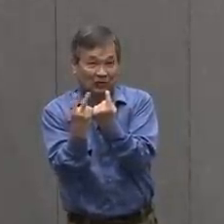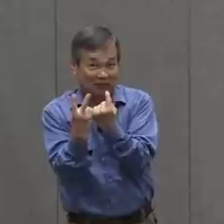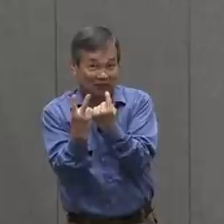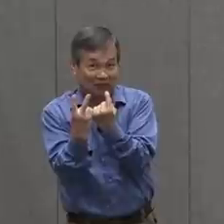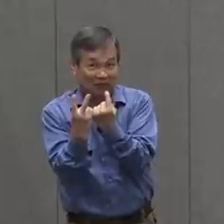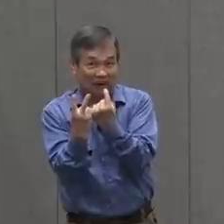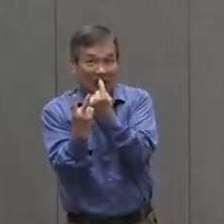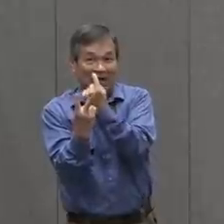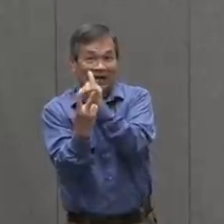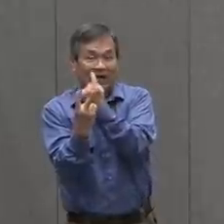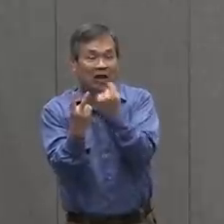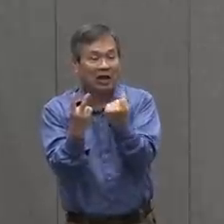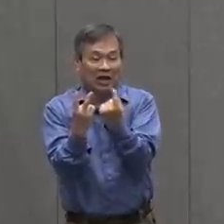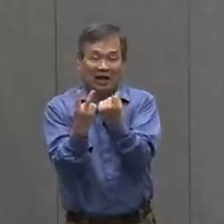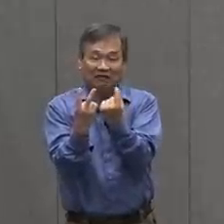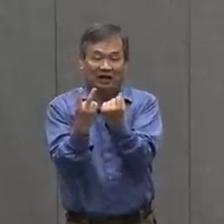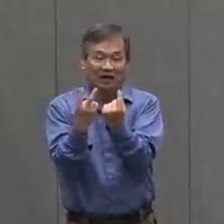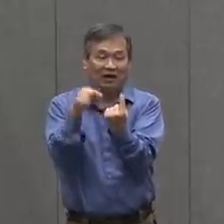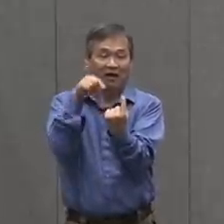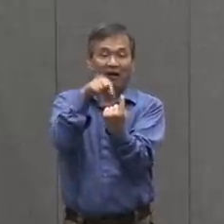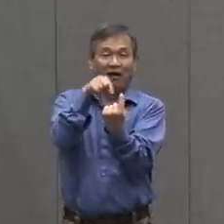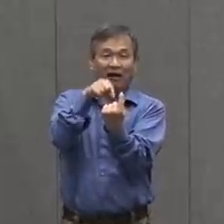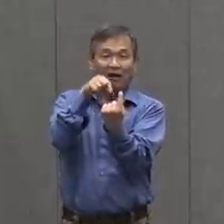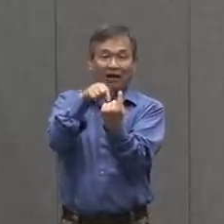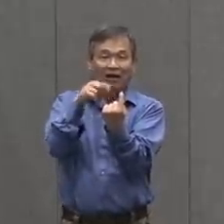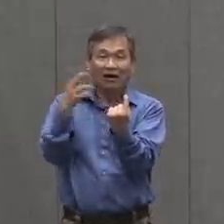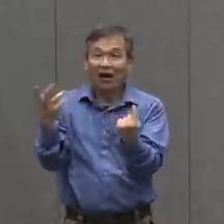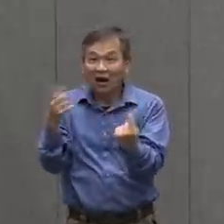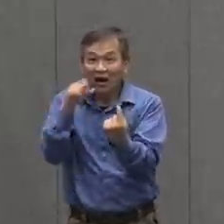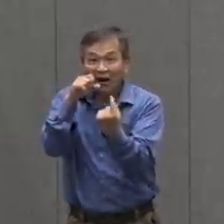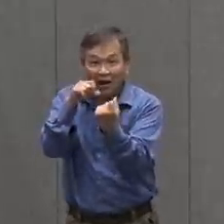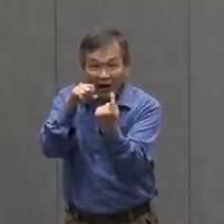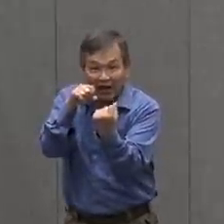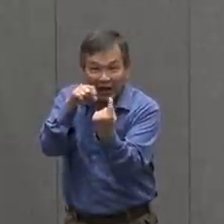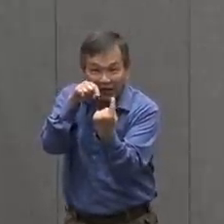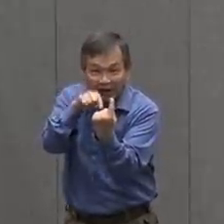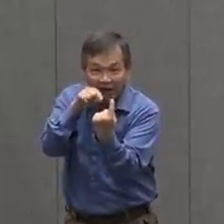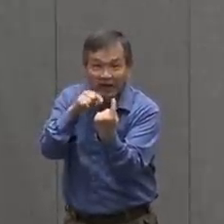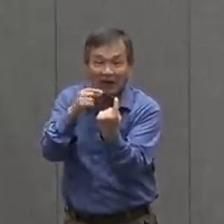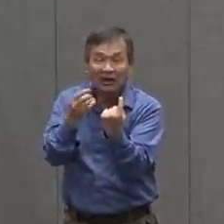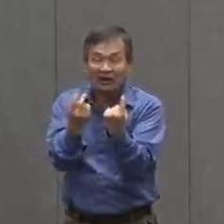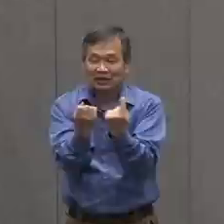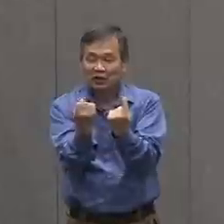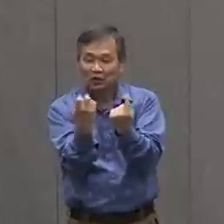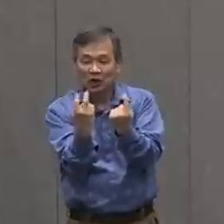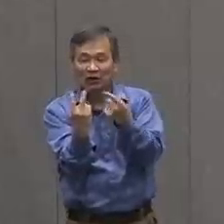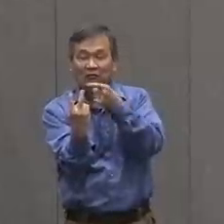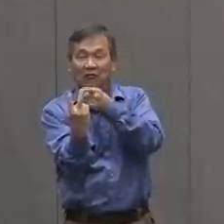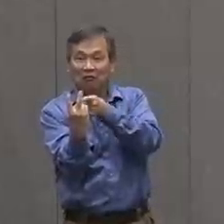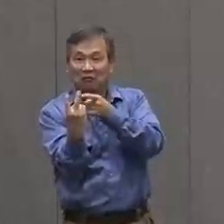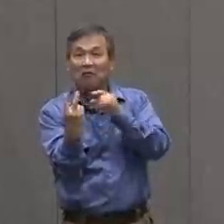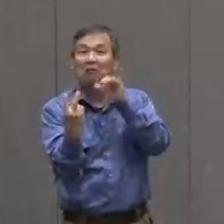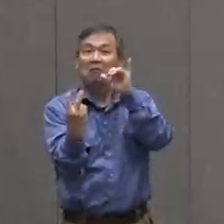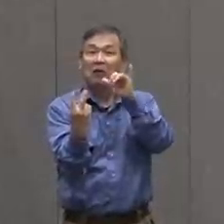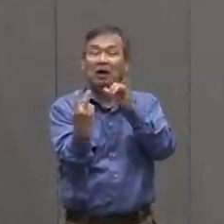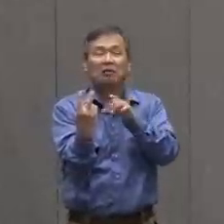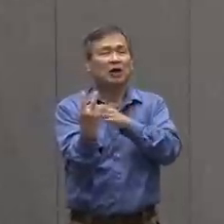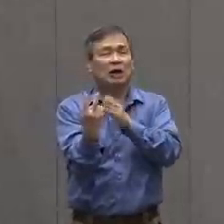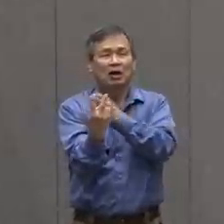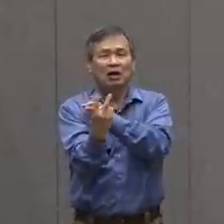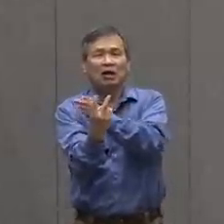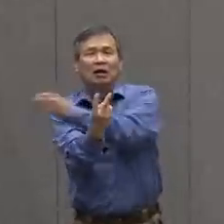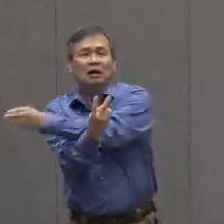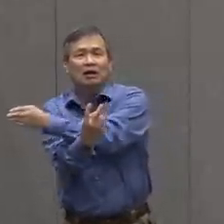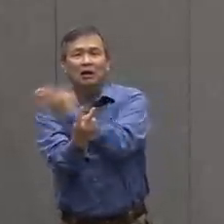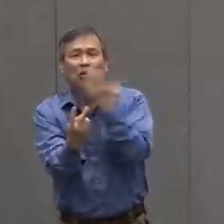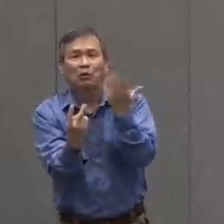1, 2, 3, 4, 5, 6, 7, 8, 9, 10, 11, 12. 11. 11 comes before 12. Okay, what comes after